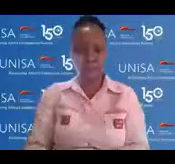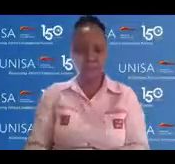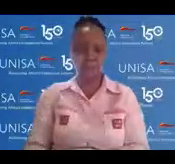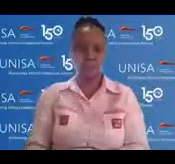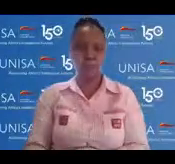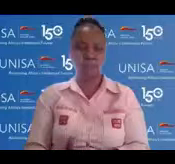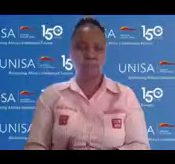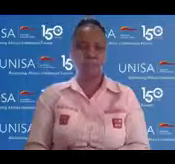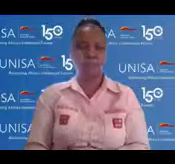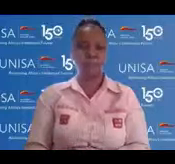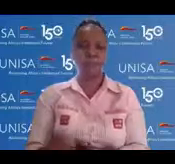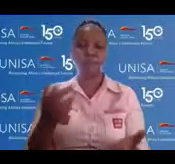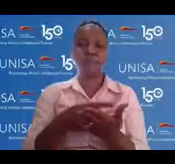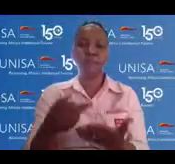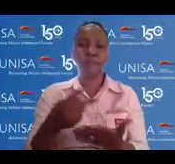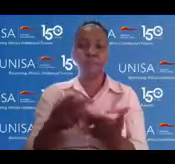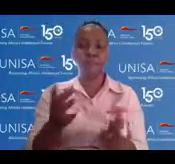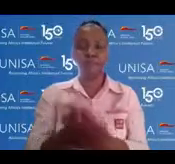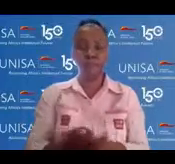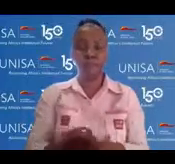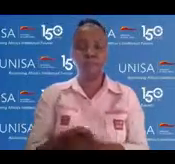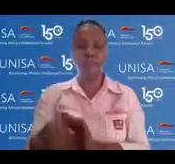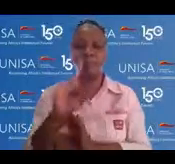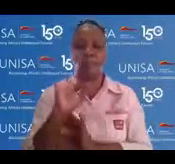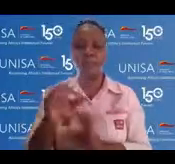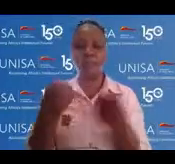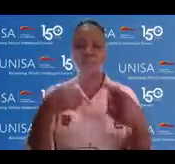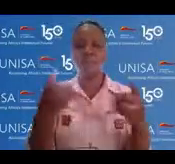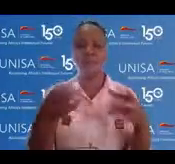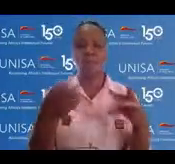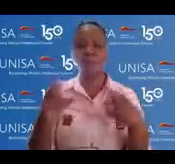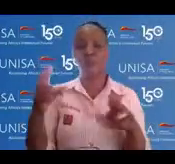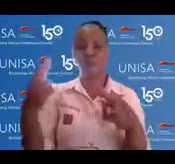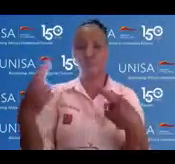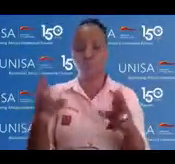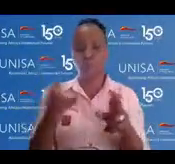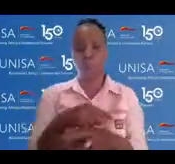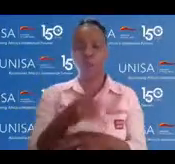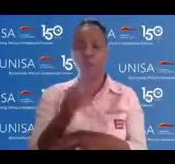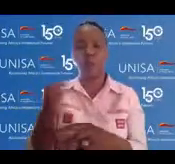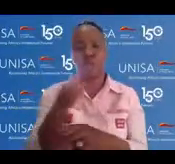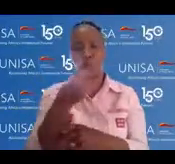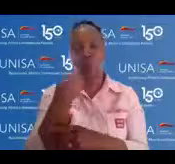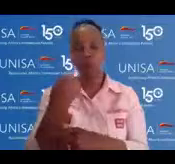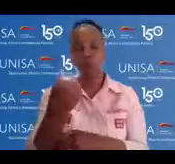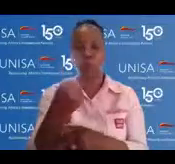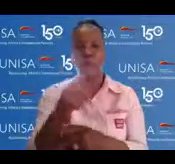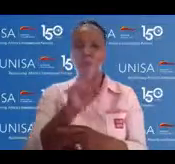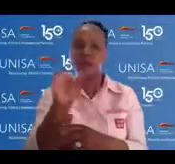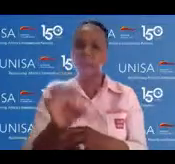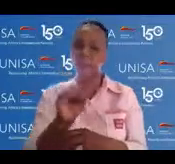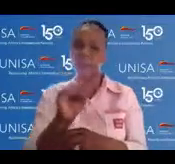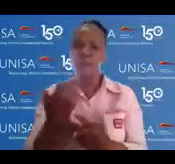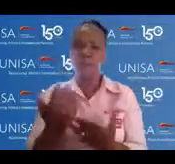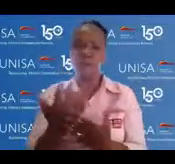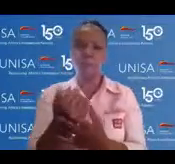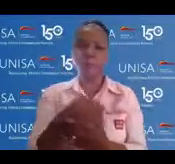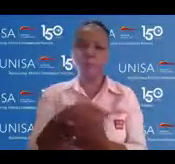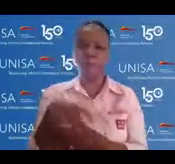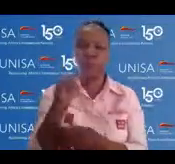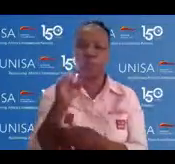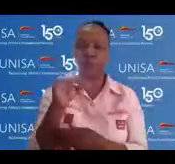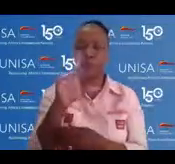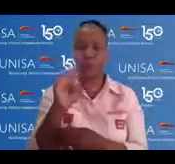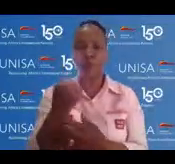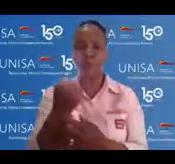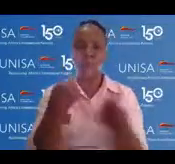preparation. Okay, so there are 3 different tools, guys. I saw there was someone asking about a Moodle proctoring. Okay, look, there are some different names.